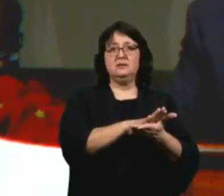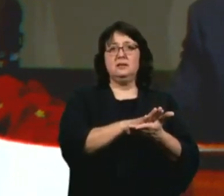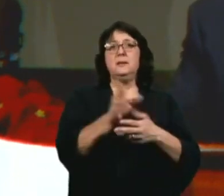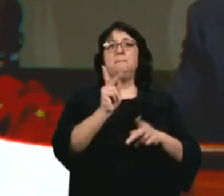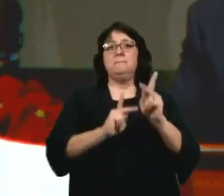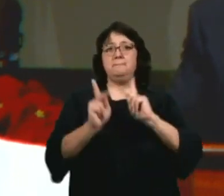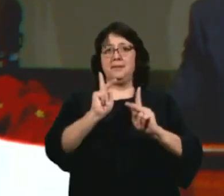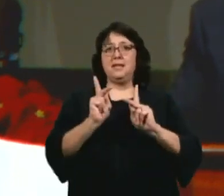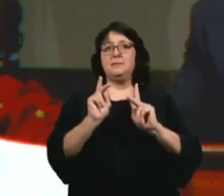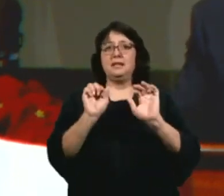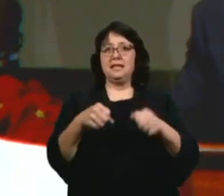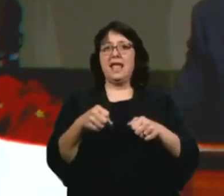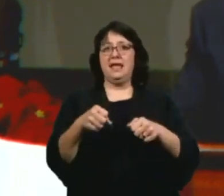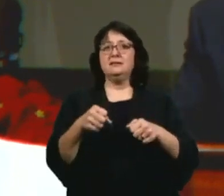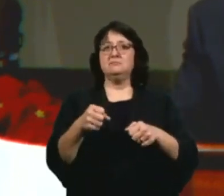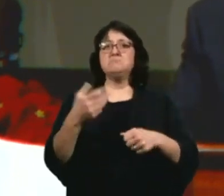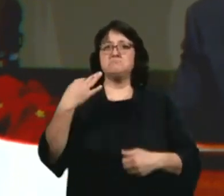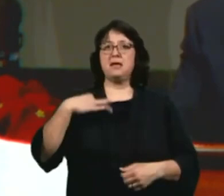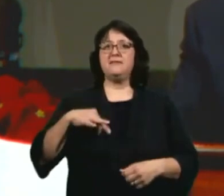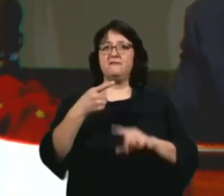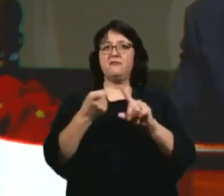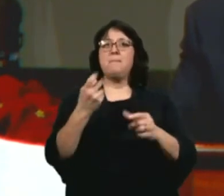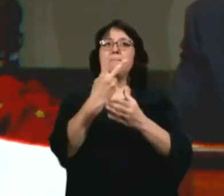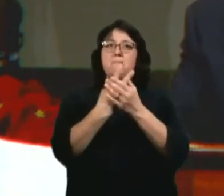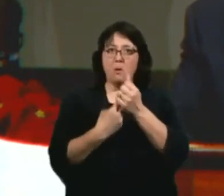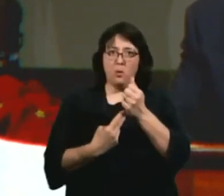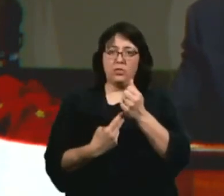can profit from both.